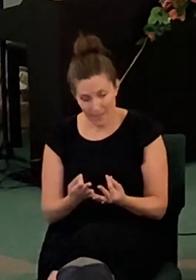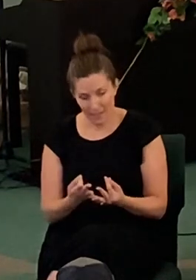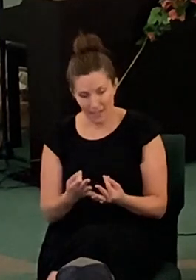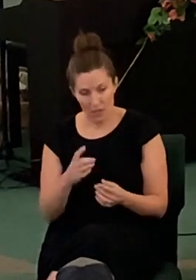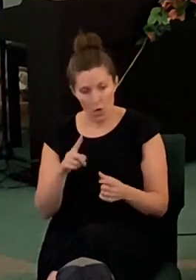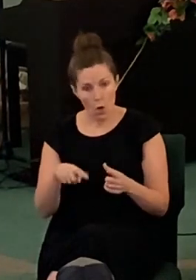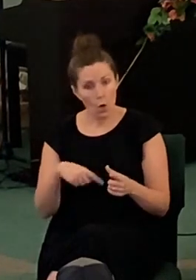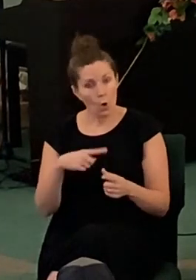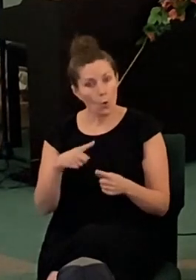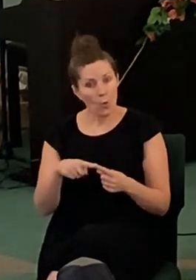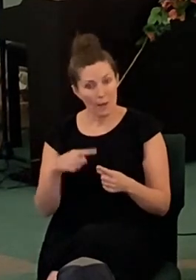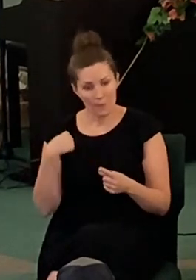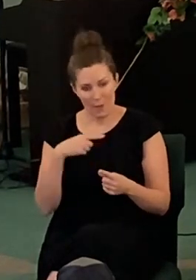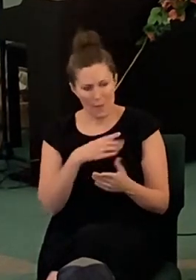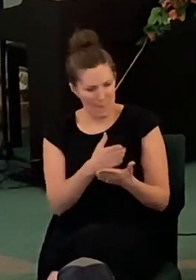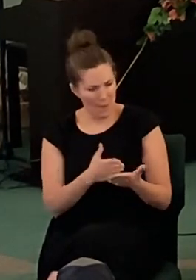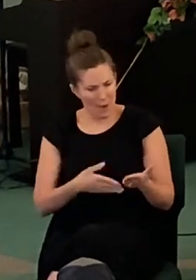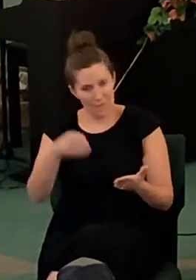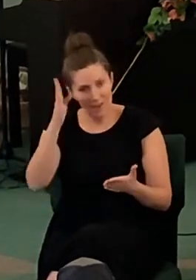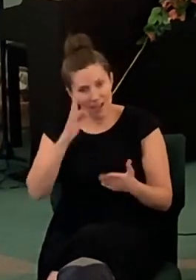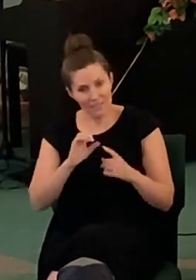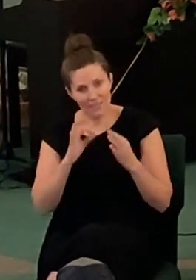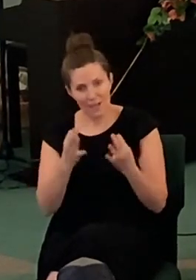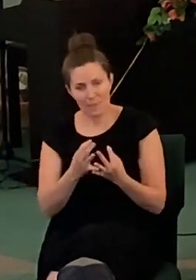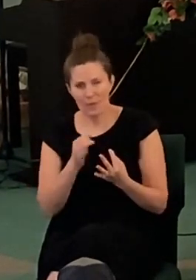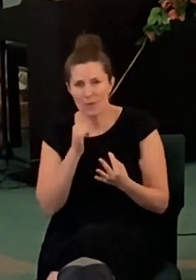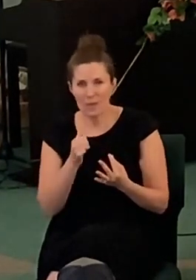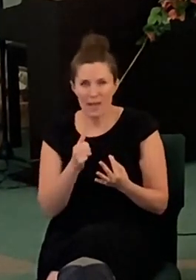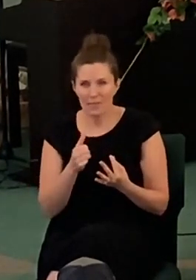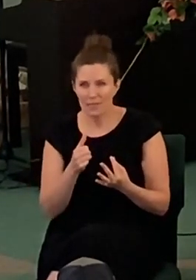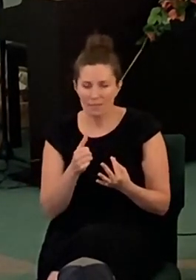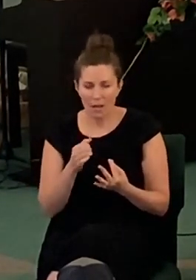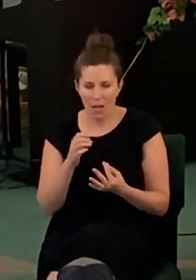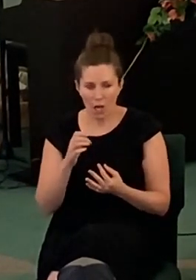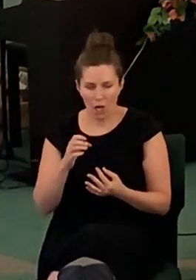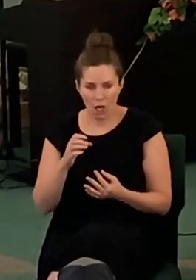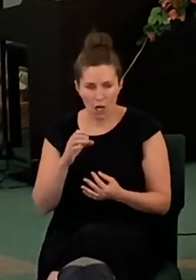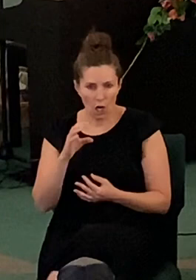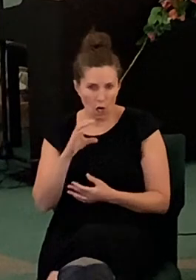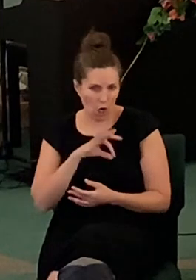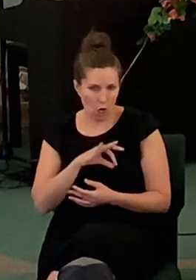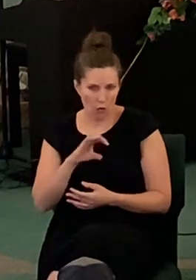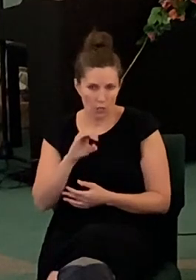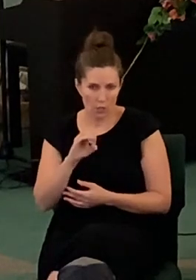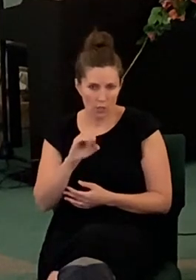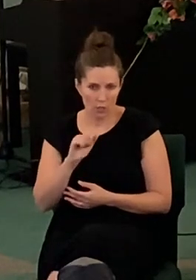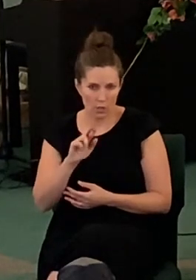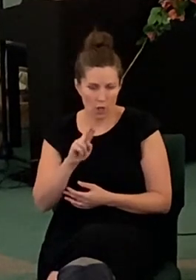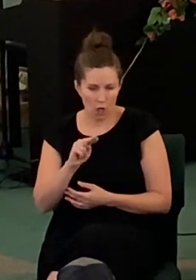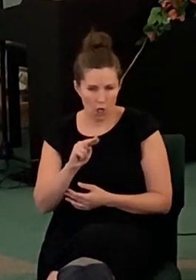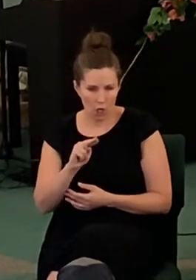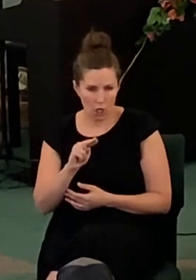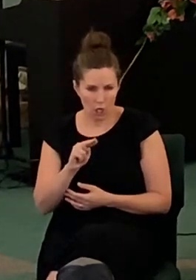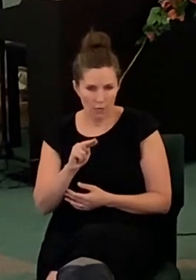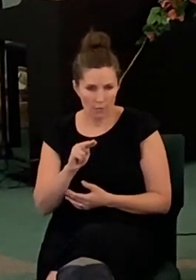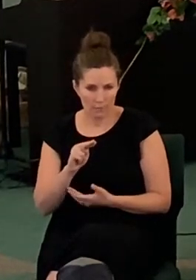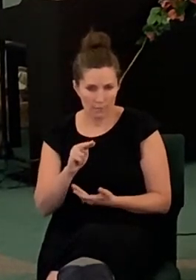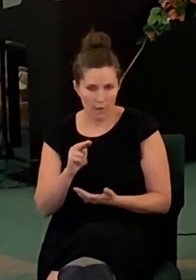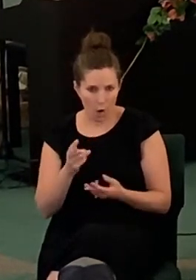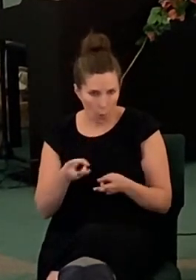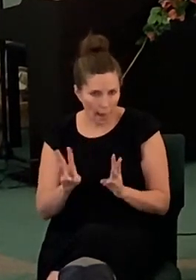When we are part of God's family, we don't have to earn our way in that family. We don't do things to prove we are part of that family, but we do